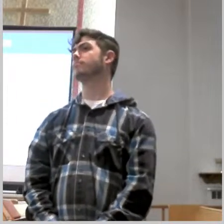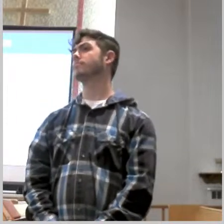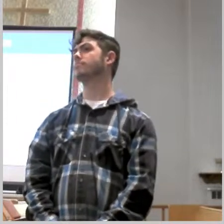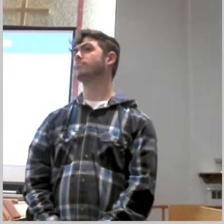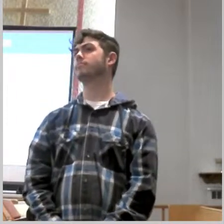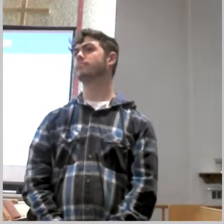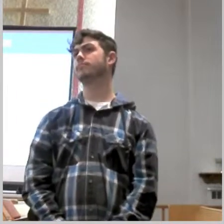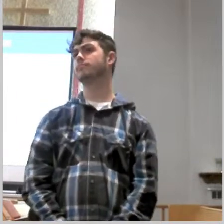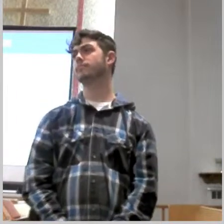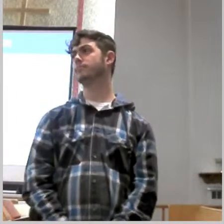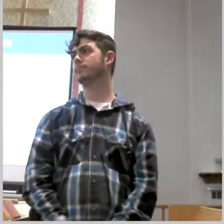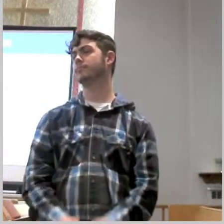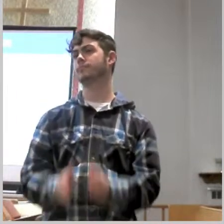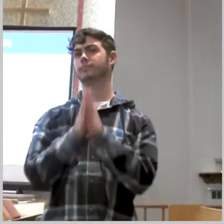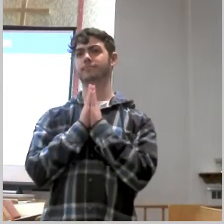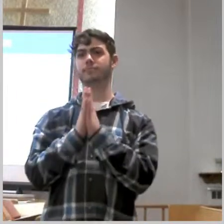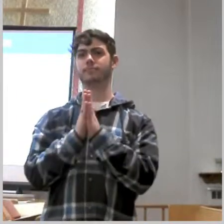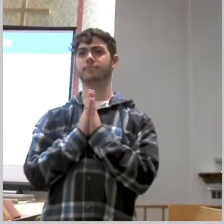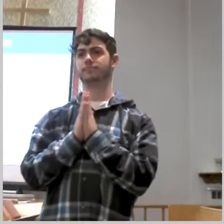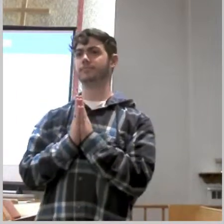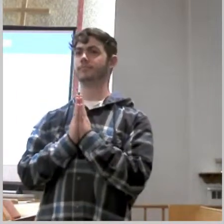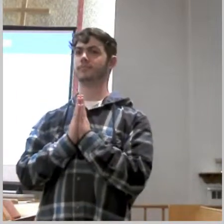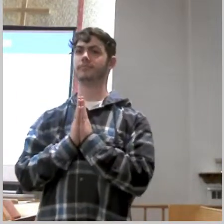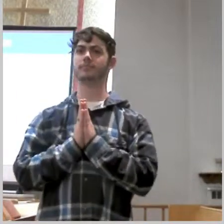Amen. All right, let's close out in prayer.